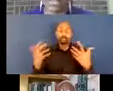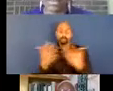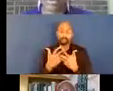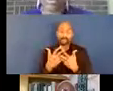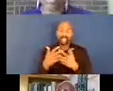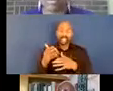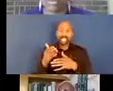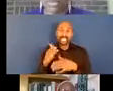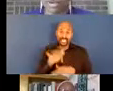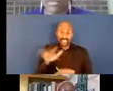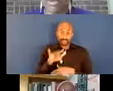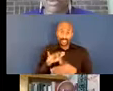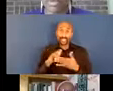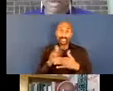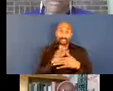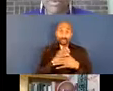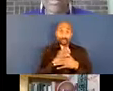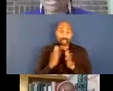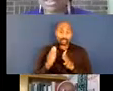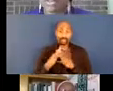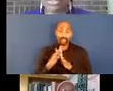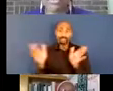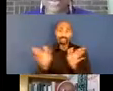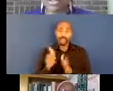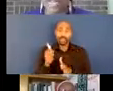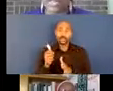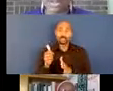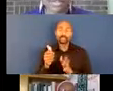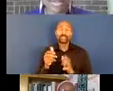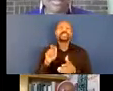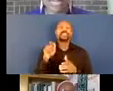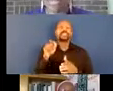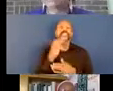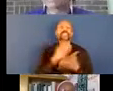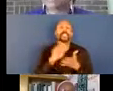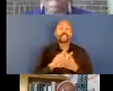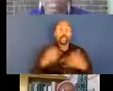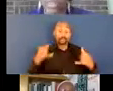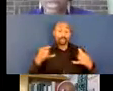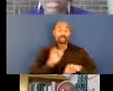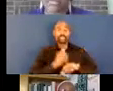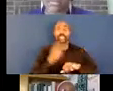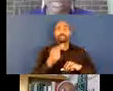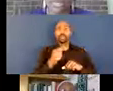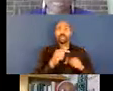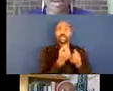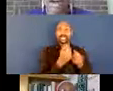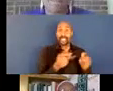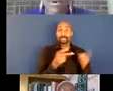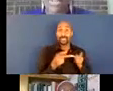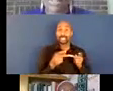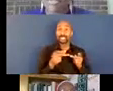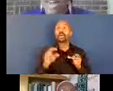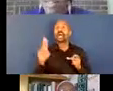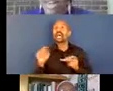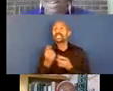She wrote, open quote, borders are set up to define the places that are safe and unsafe, to distinguish us from them. A border